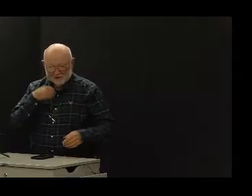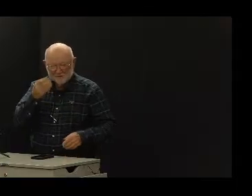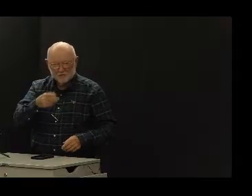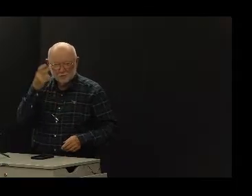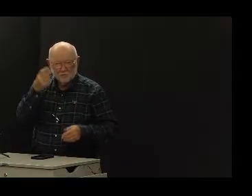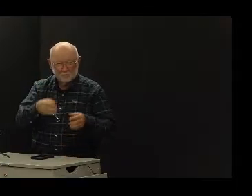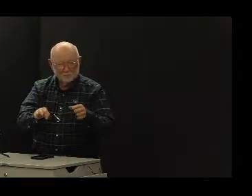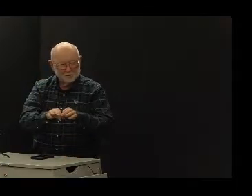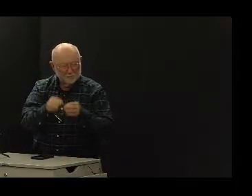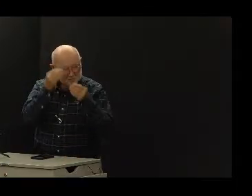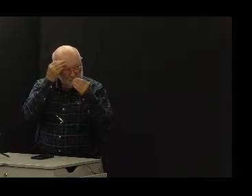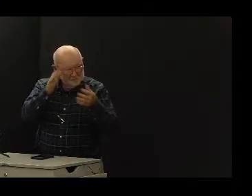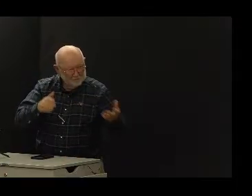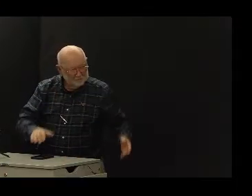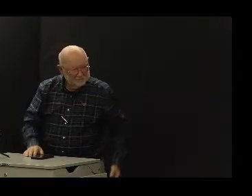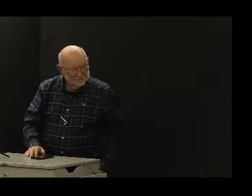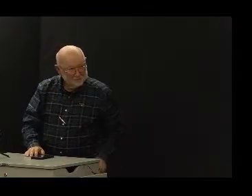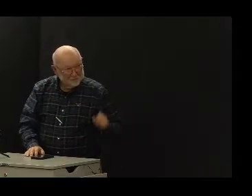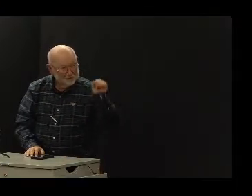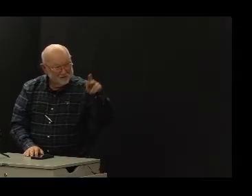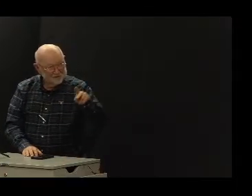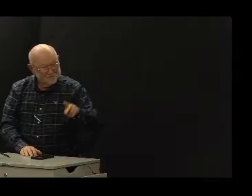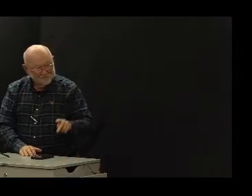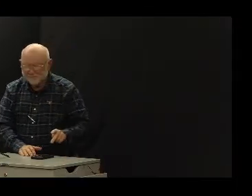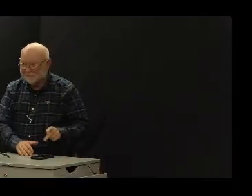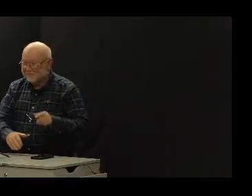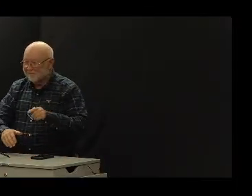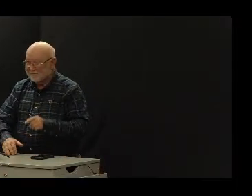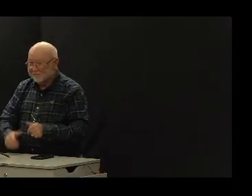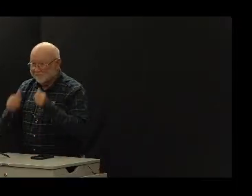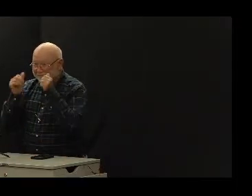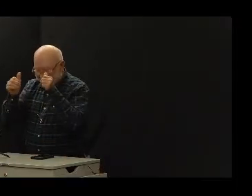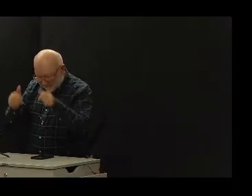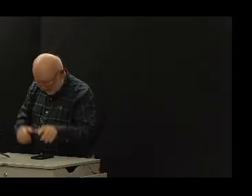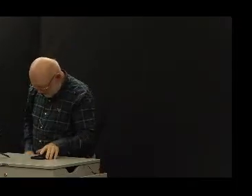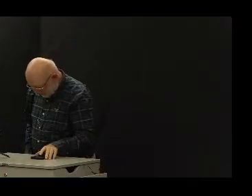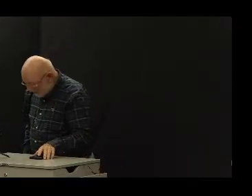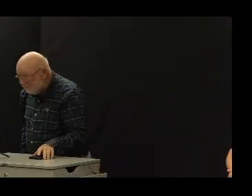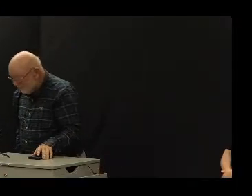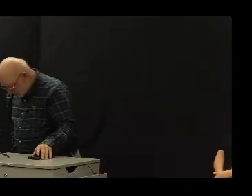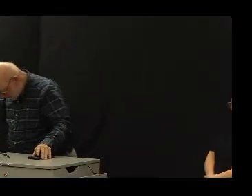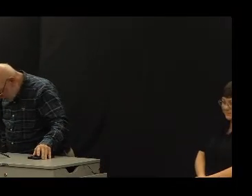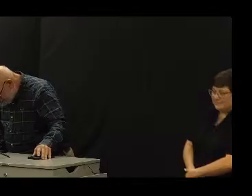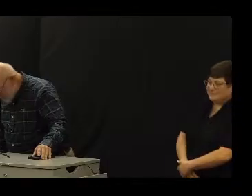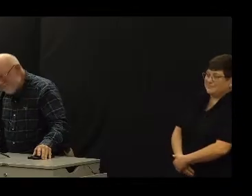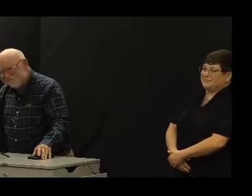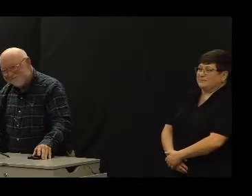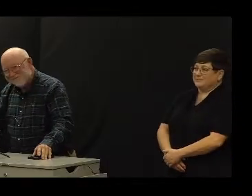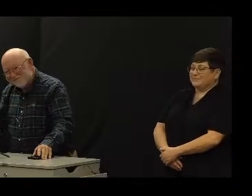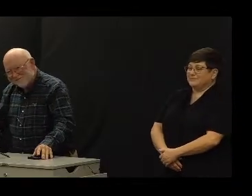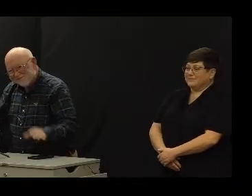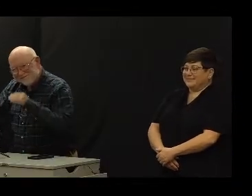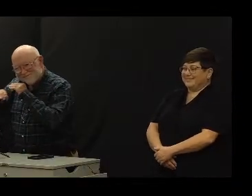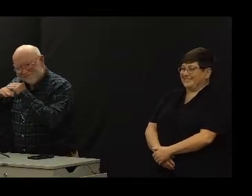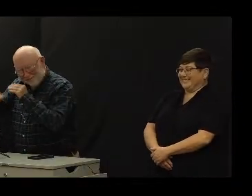more comments to make, but at least I covered the 2 most important. Okay, good deal.